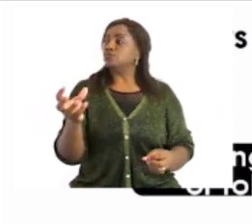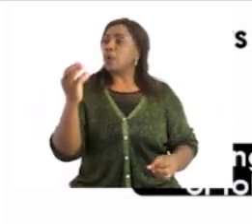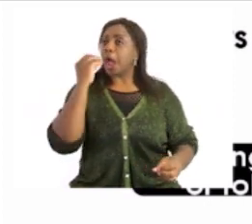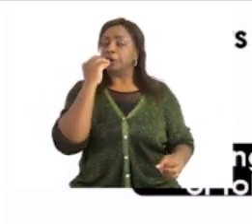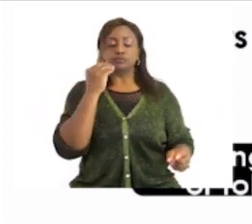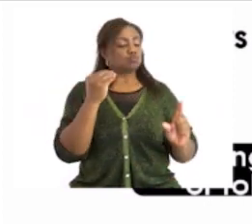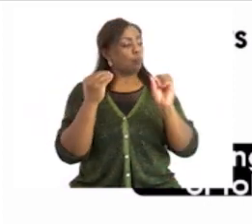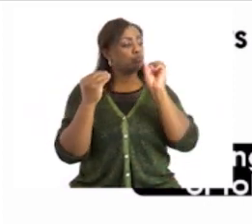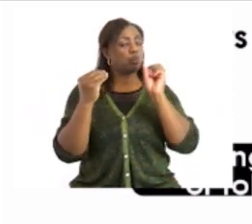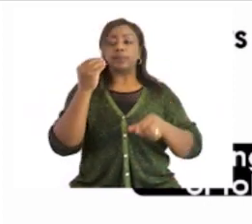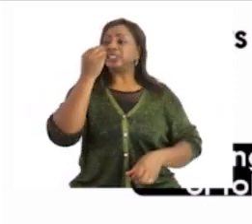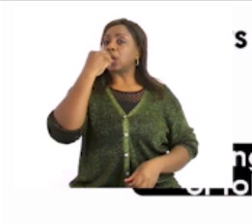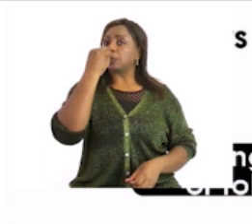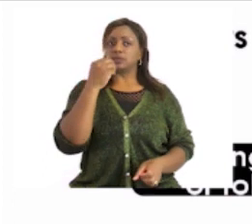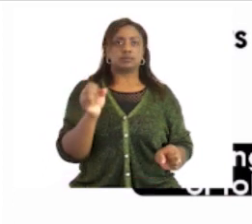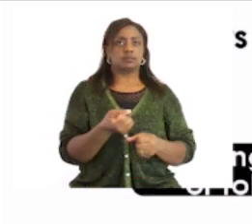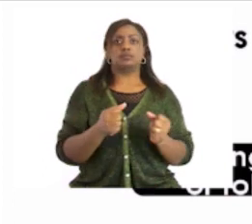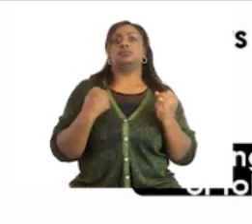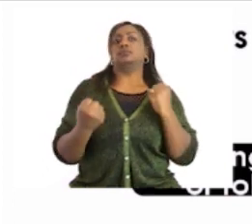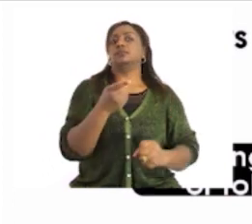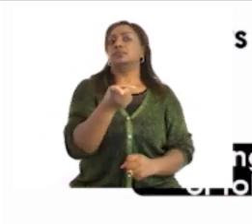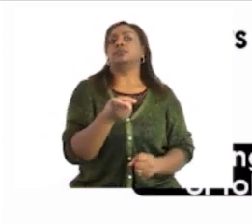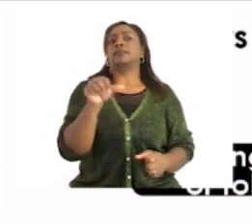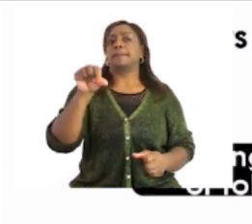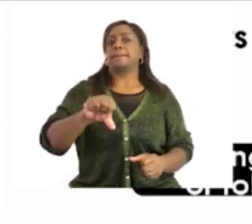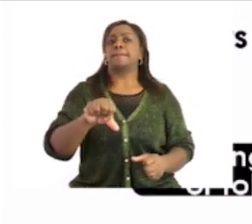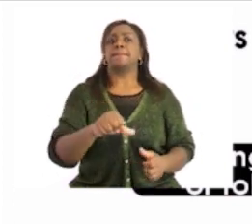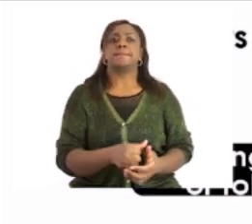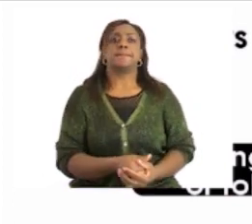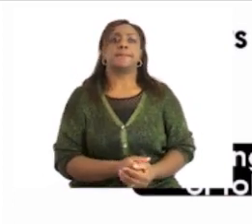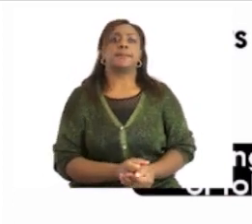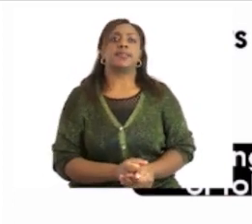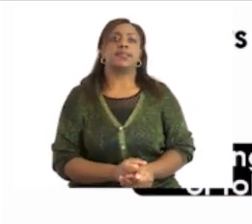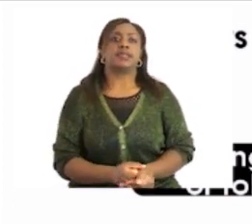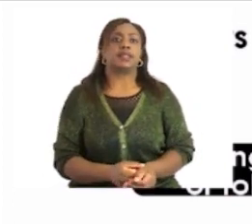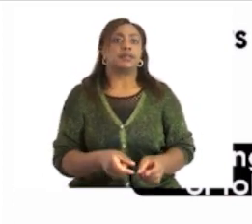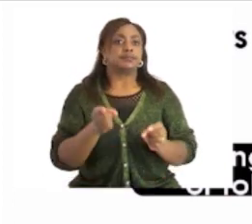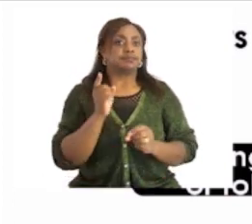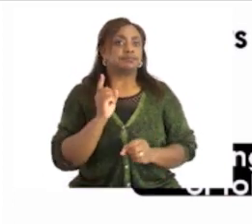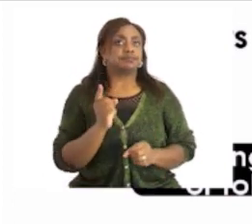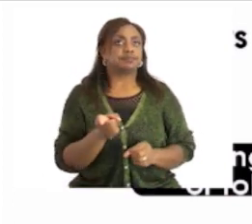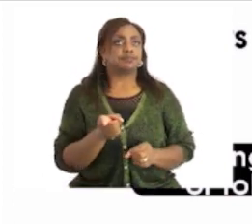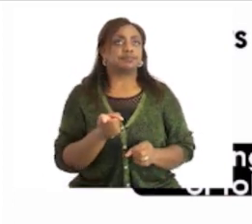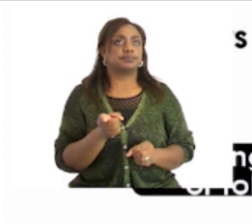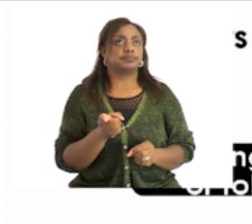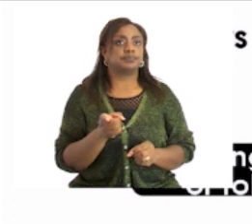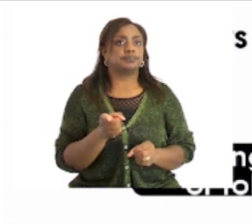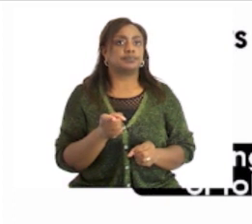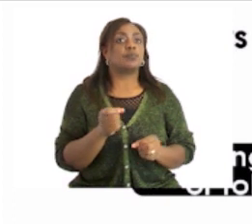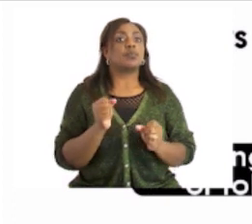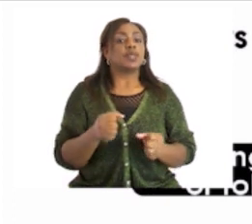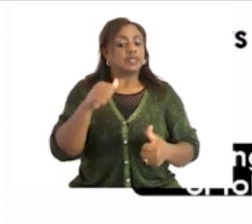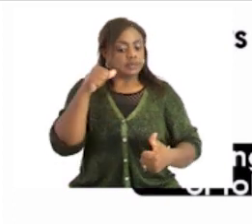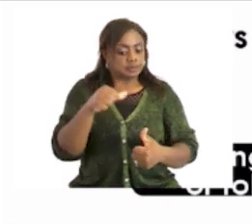balanced diet. Okay, and also the food that we eat gives our bodies energy to do our work, to do our